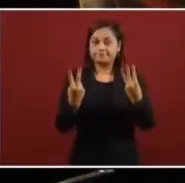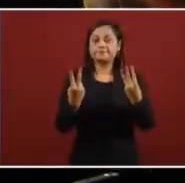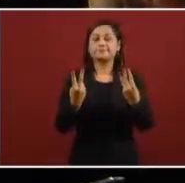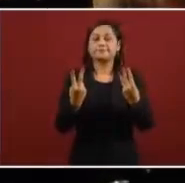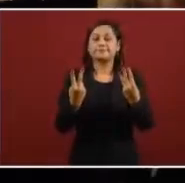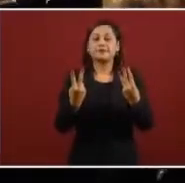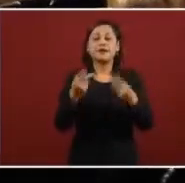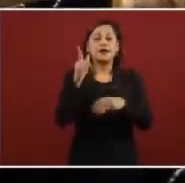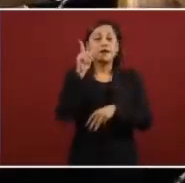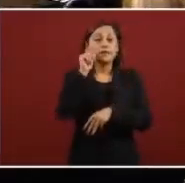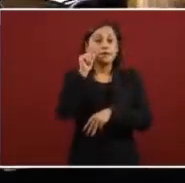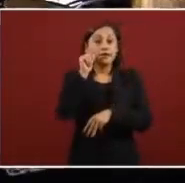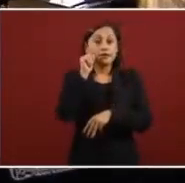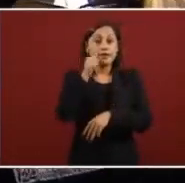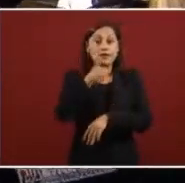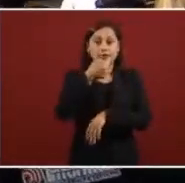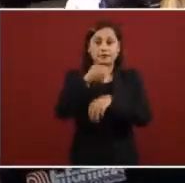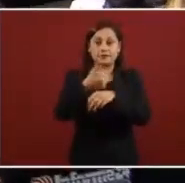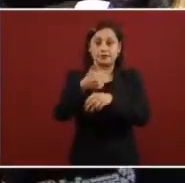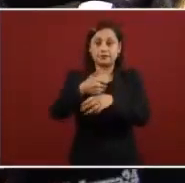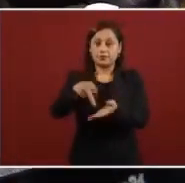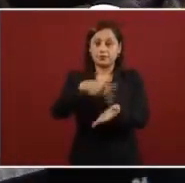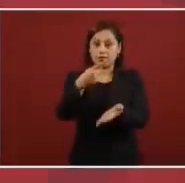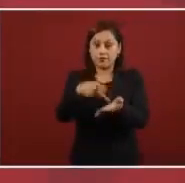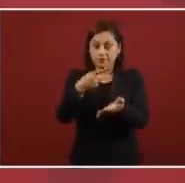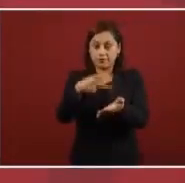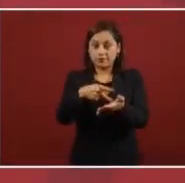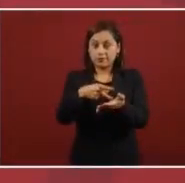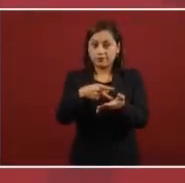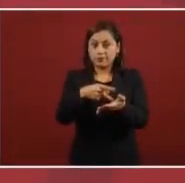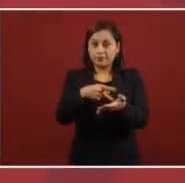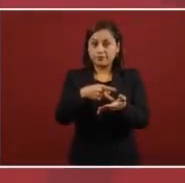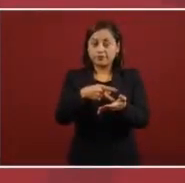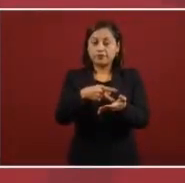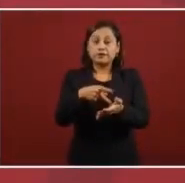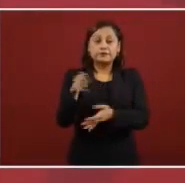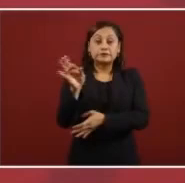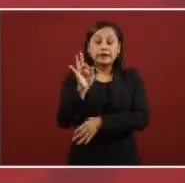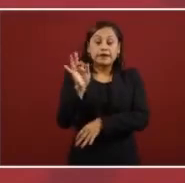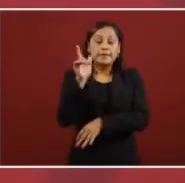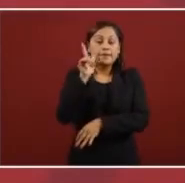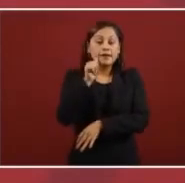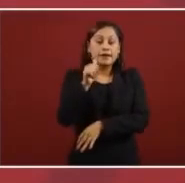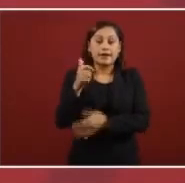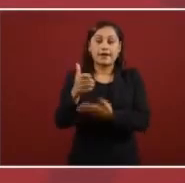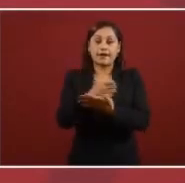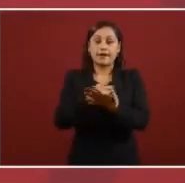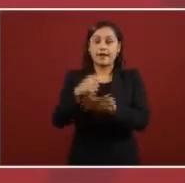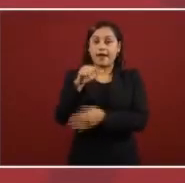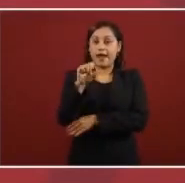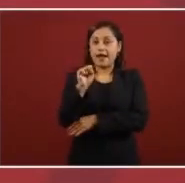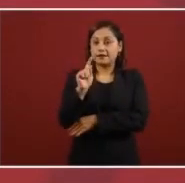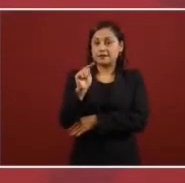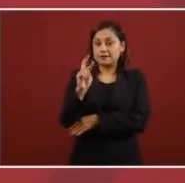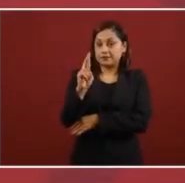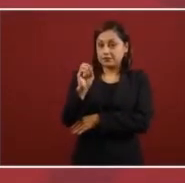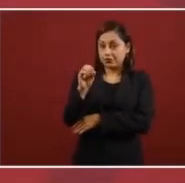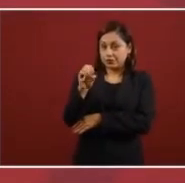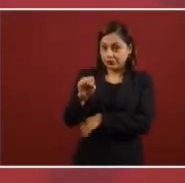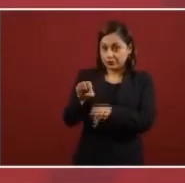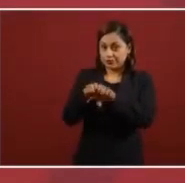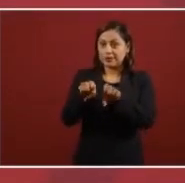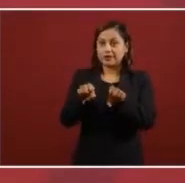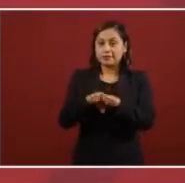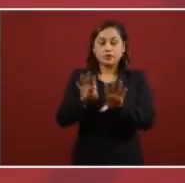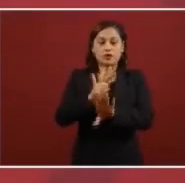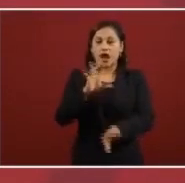tomorrow, it's the sixth one. And after, if Astros win, then it